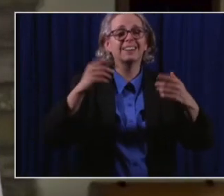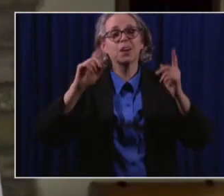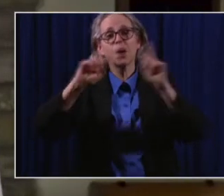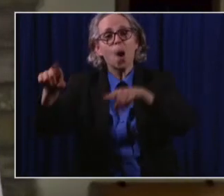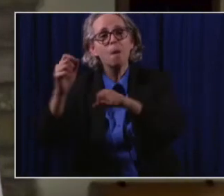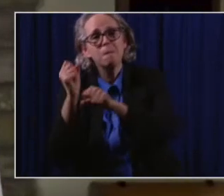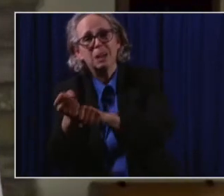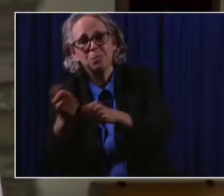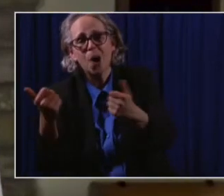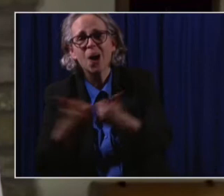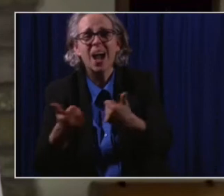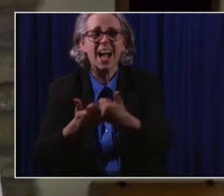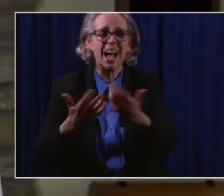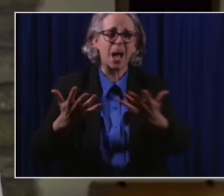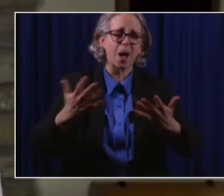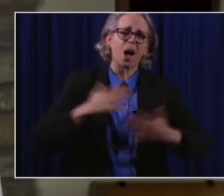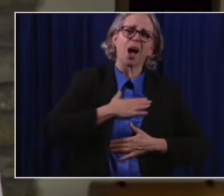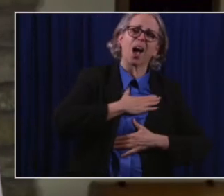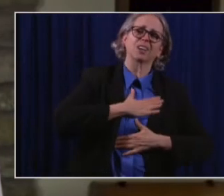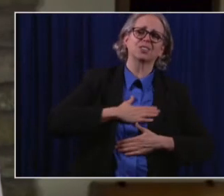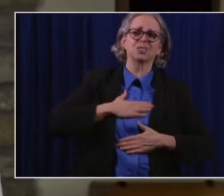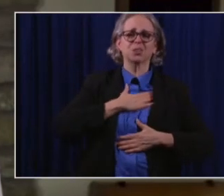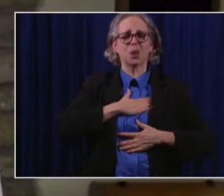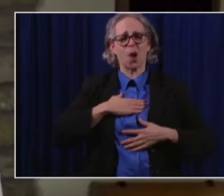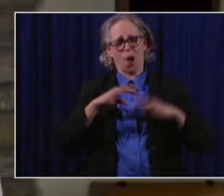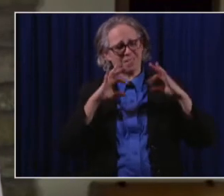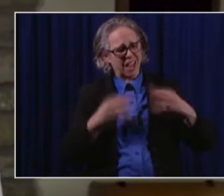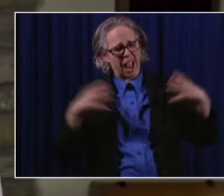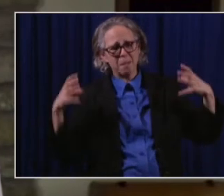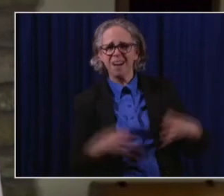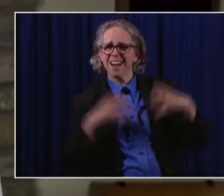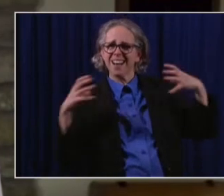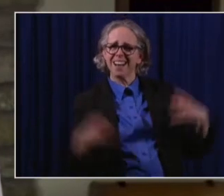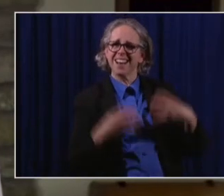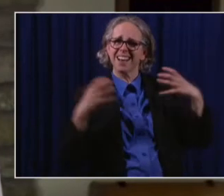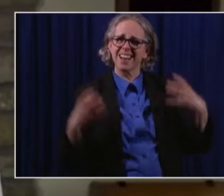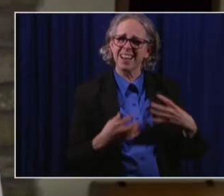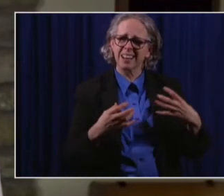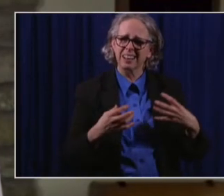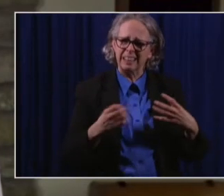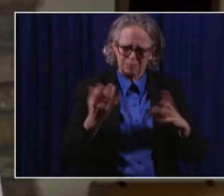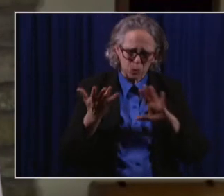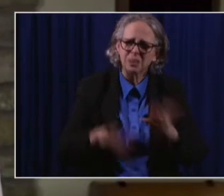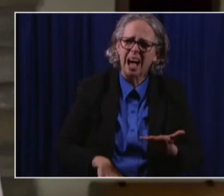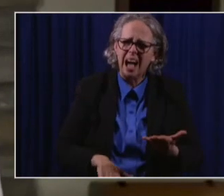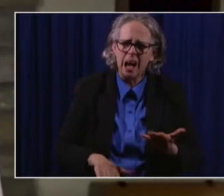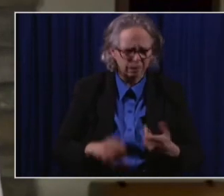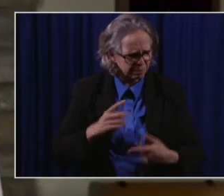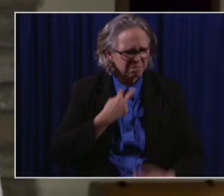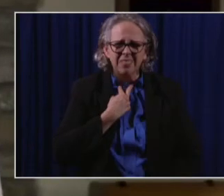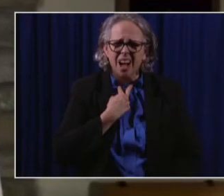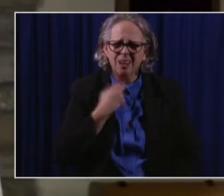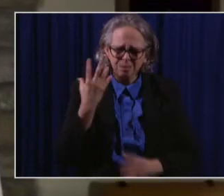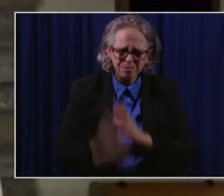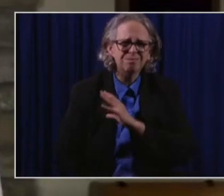and enjoy our family. I mean, you know, if we're not here, we can't enjoy that. And so we got a lot of lives at